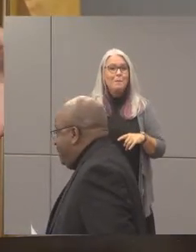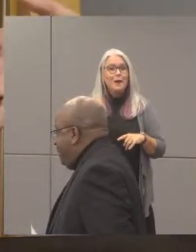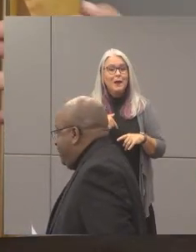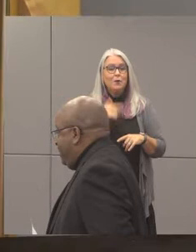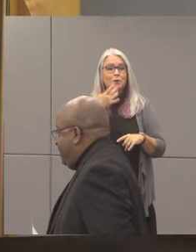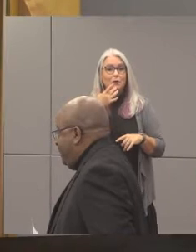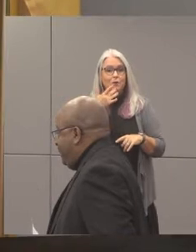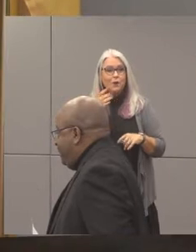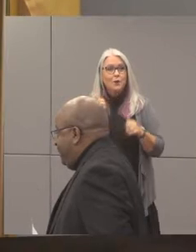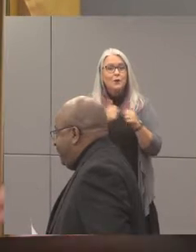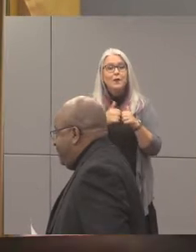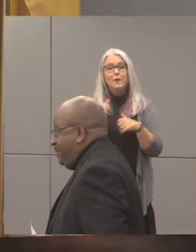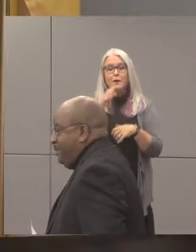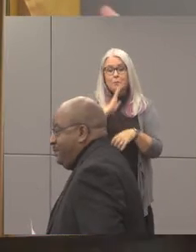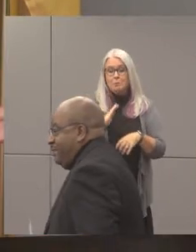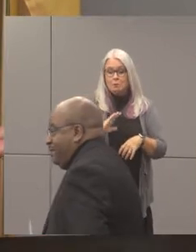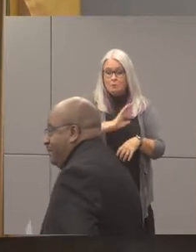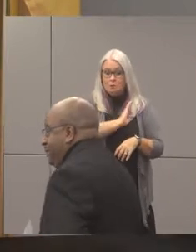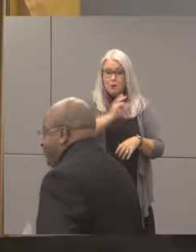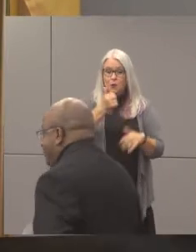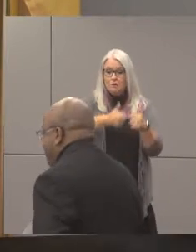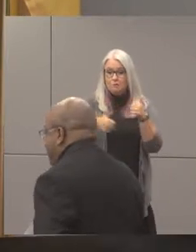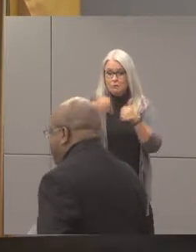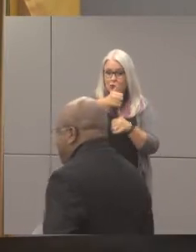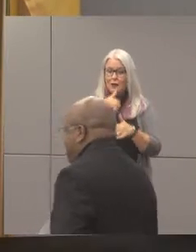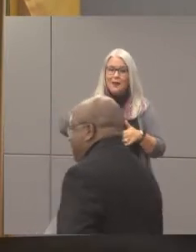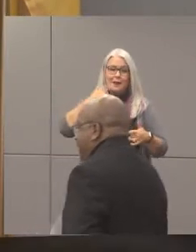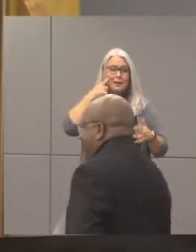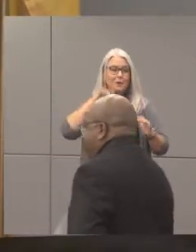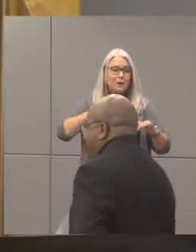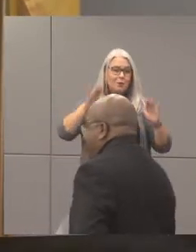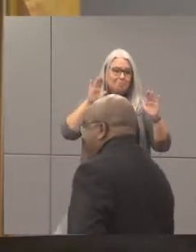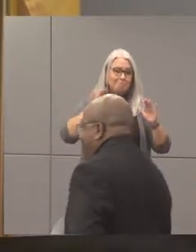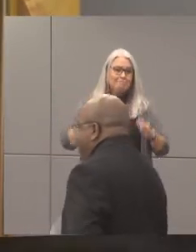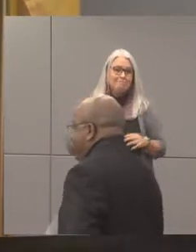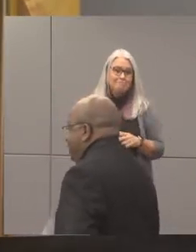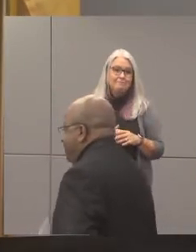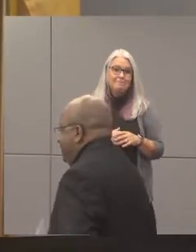with the board chair. I think that would be great.